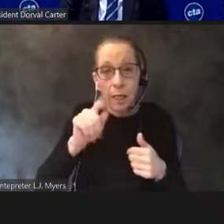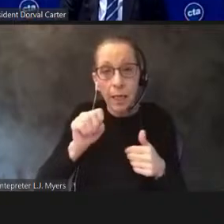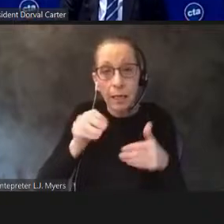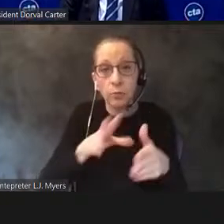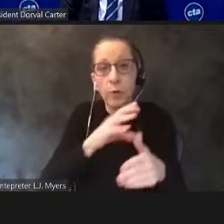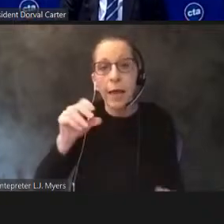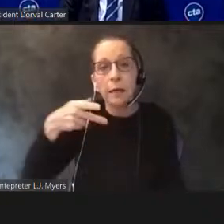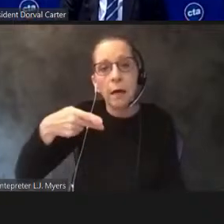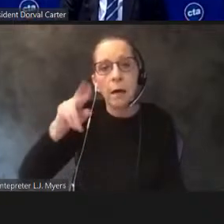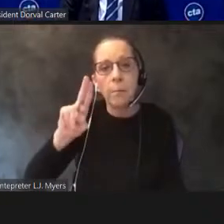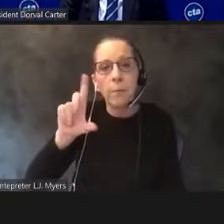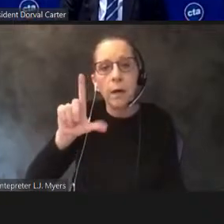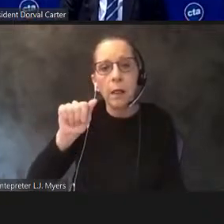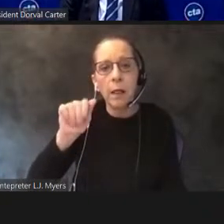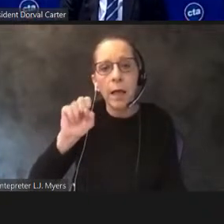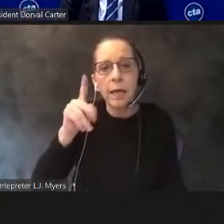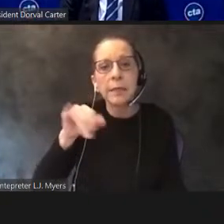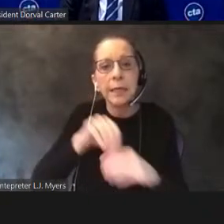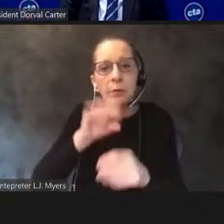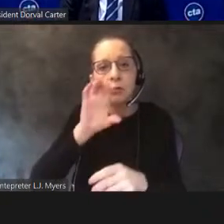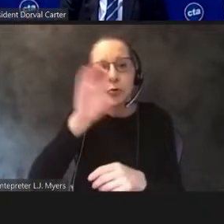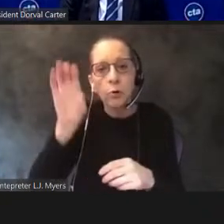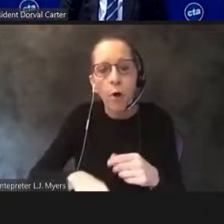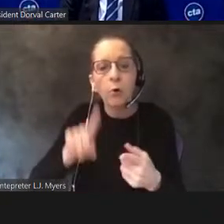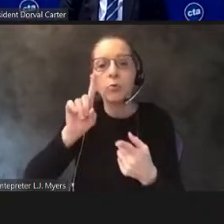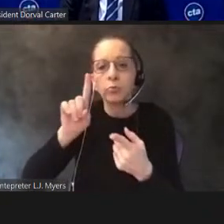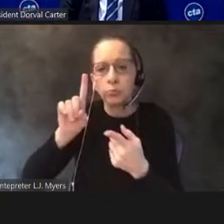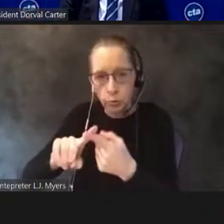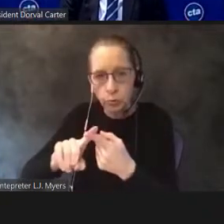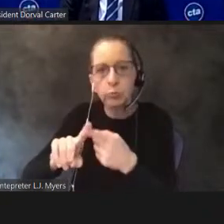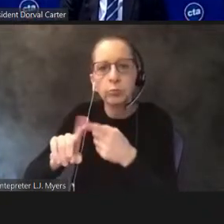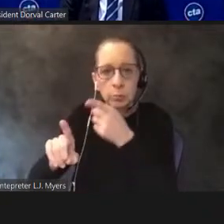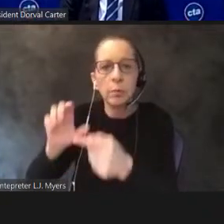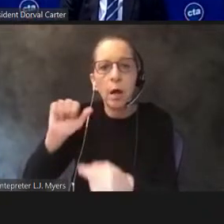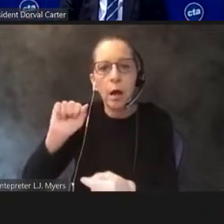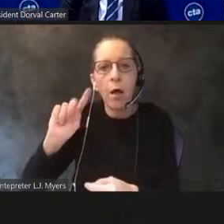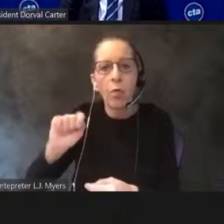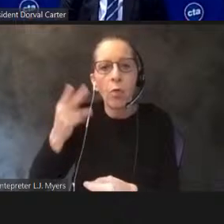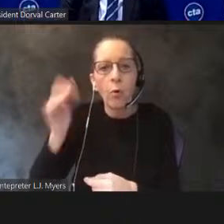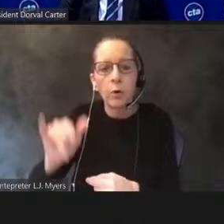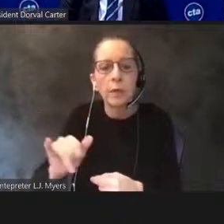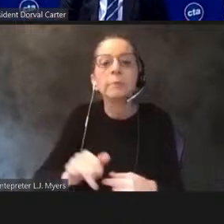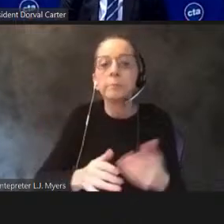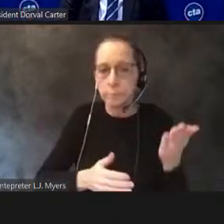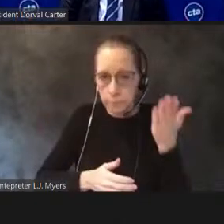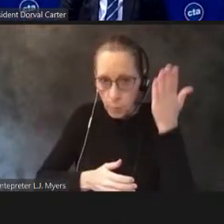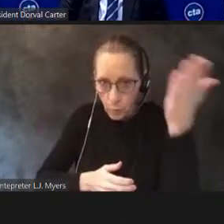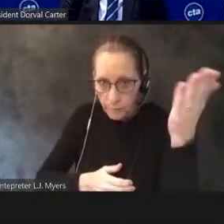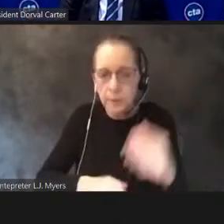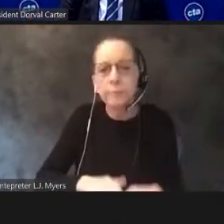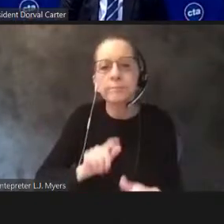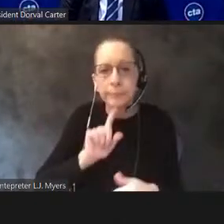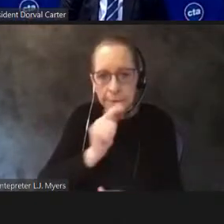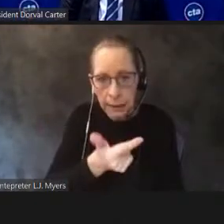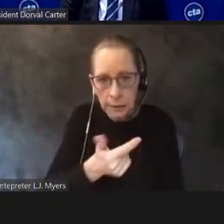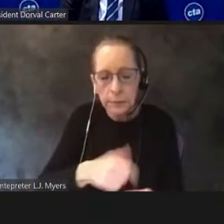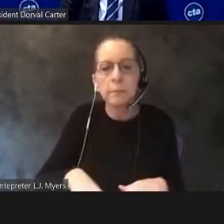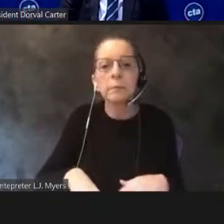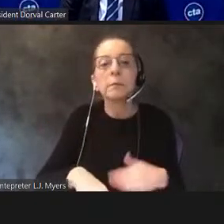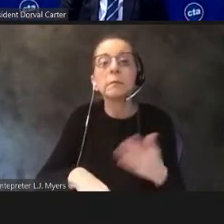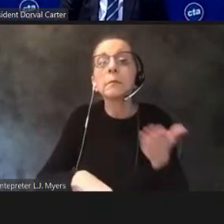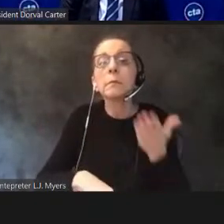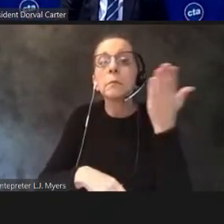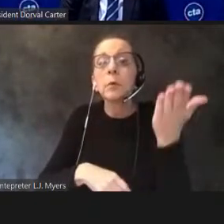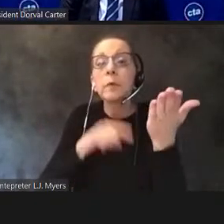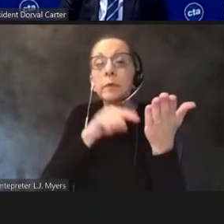Pulaski Road from the City of Chicago to the authority. So moved. Second. The motion was